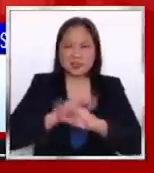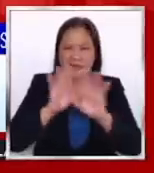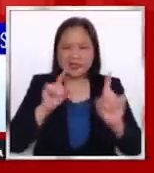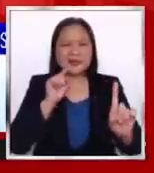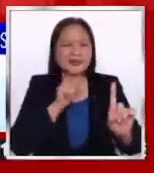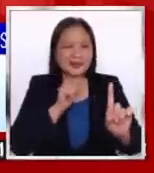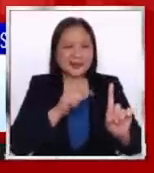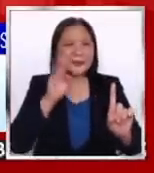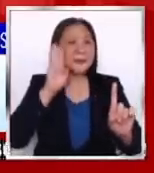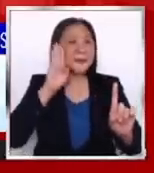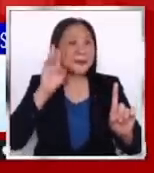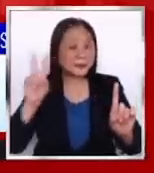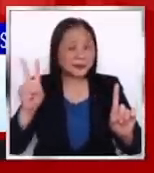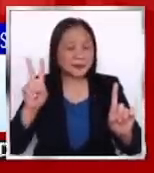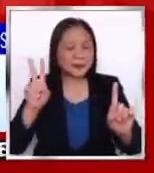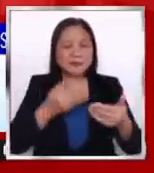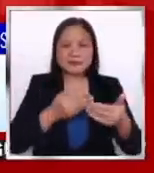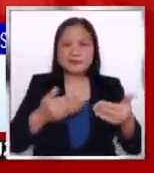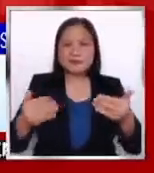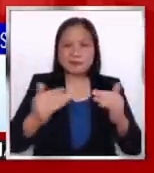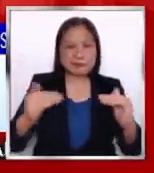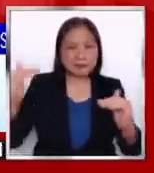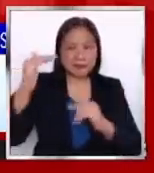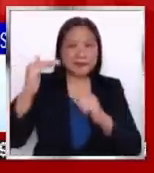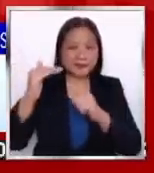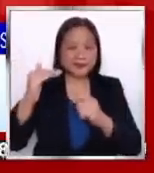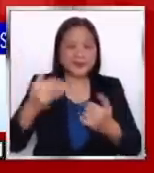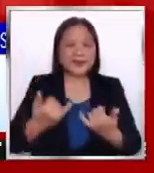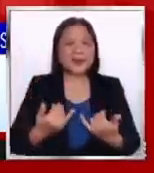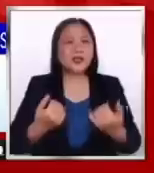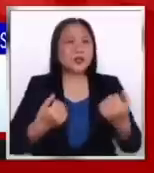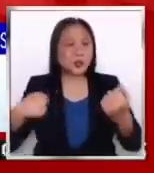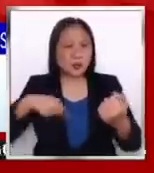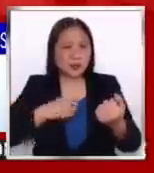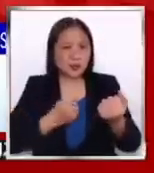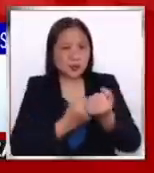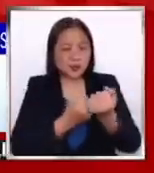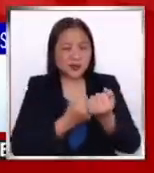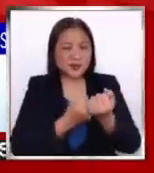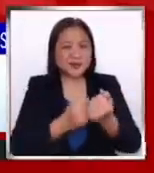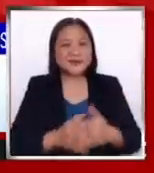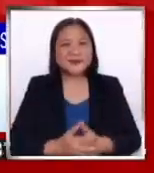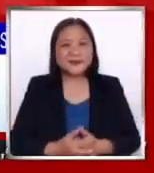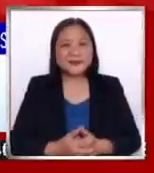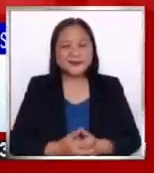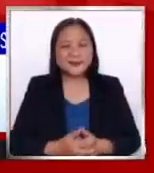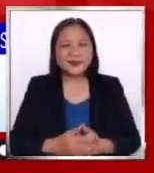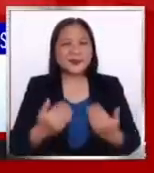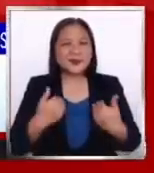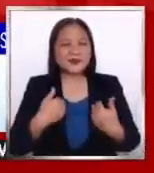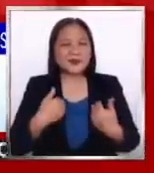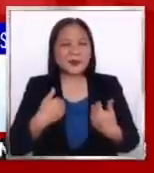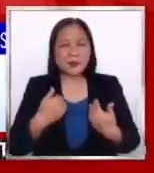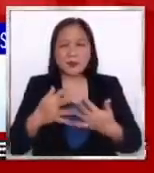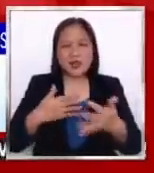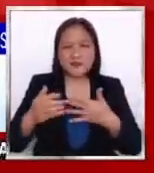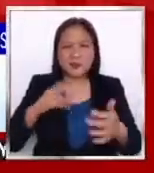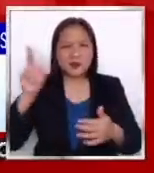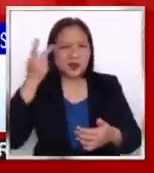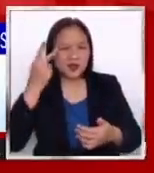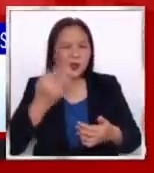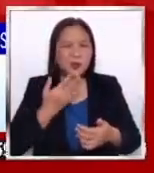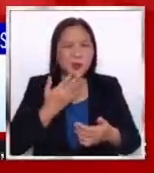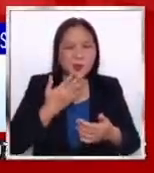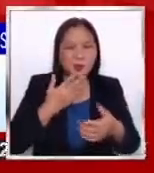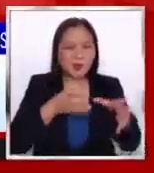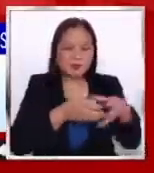presidential frontrunner Bongbong Marcos, lang supportahan natin, regardless of our political color, race, or belief. Because he is